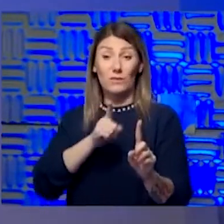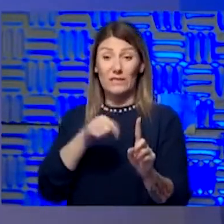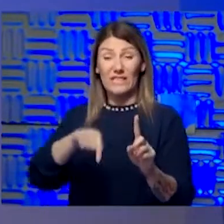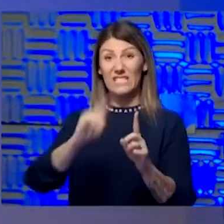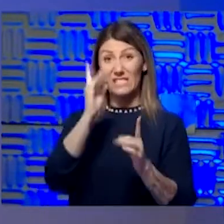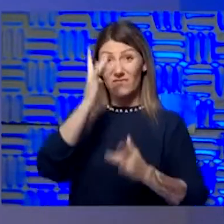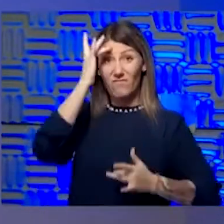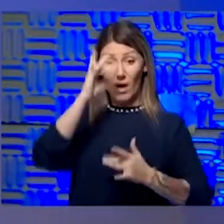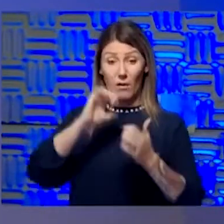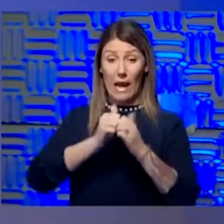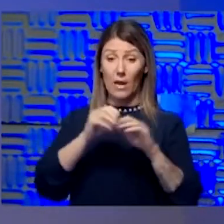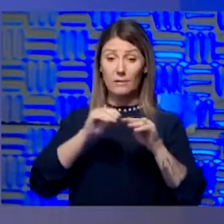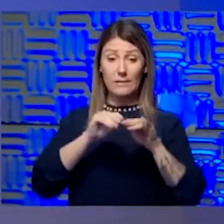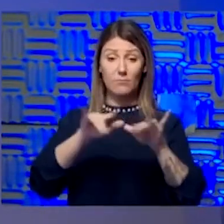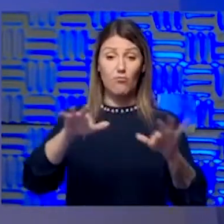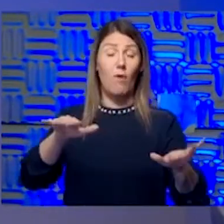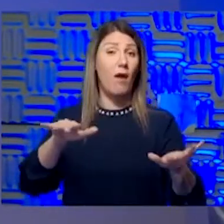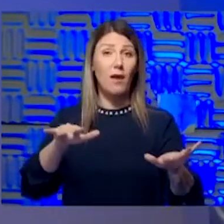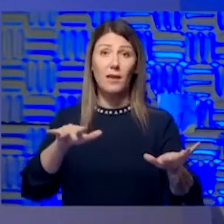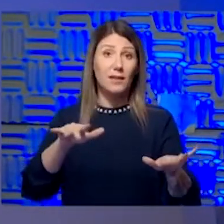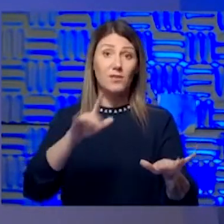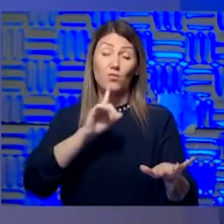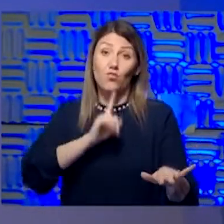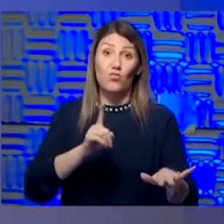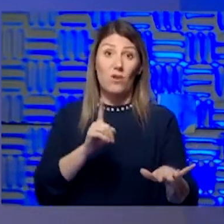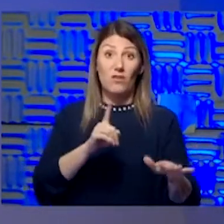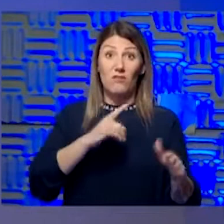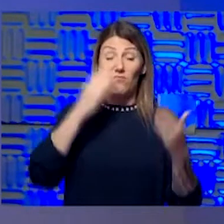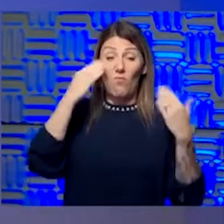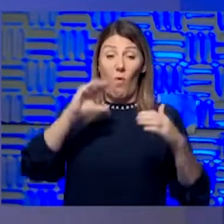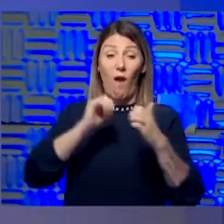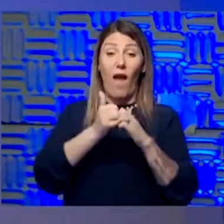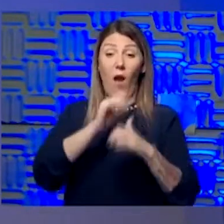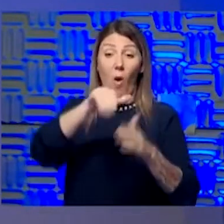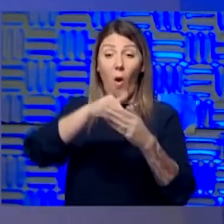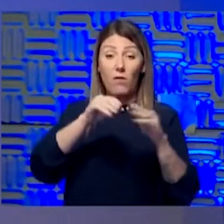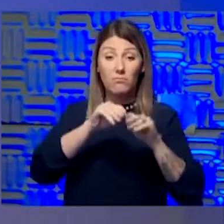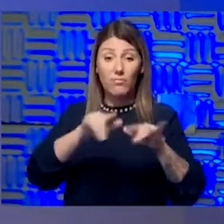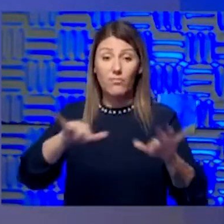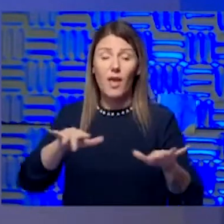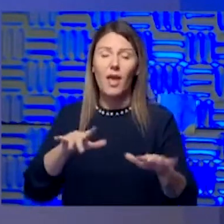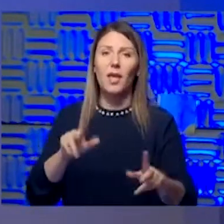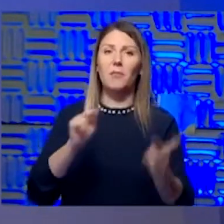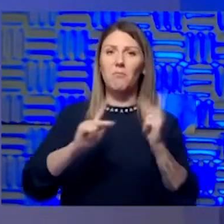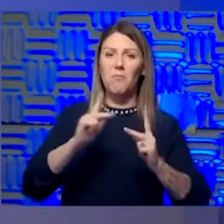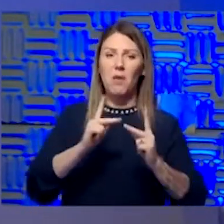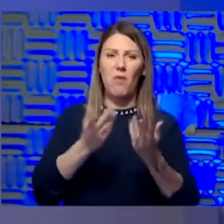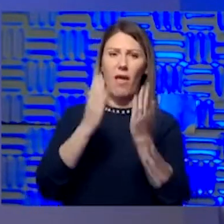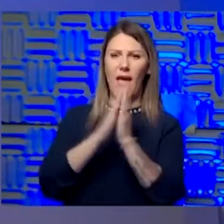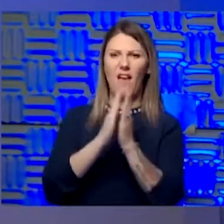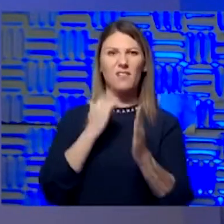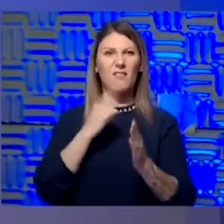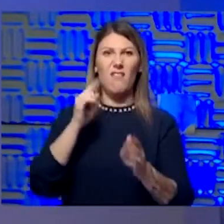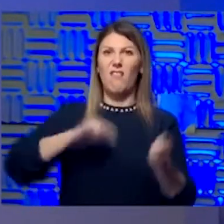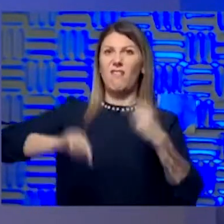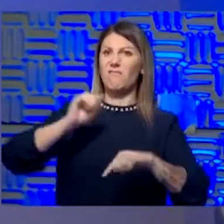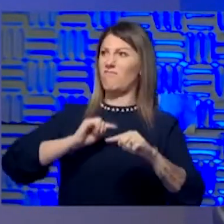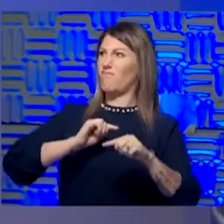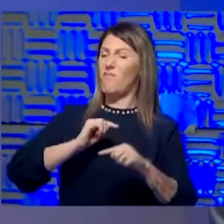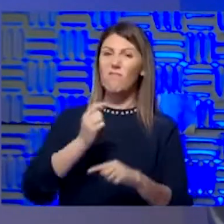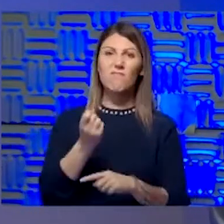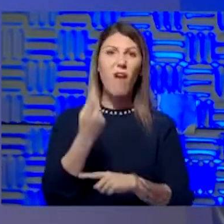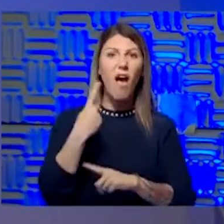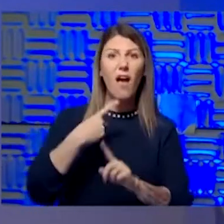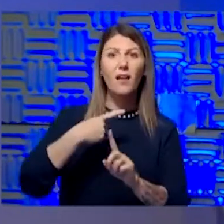the way it spreads is very insidious. And there have people that have asked me, I had this illness back in December, I had this illness in January, do you